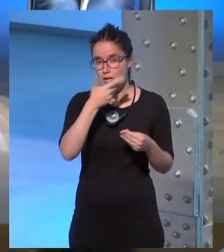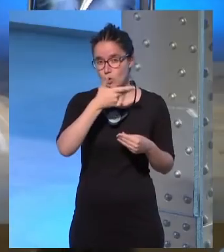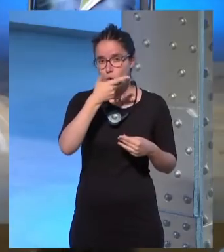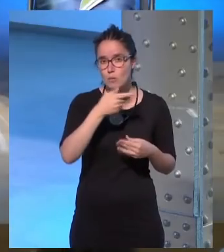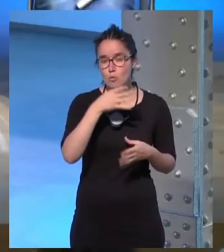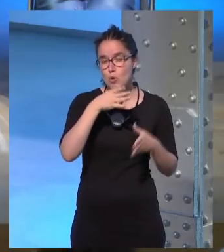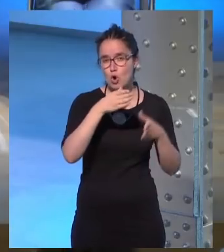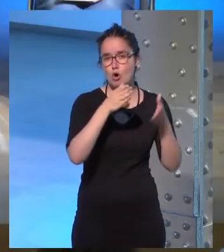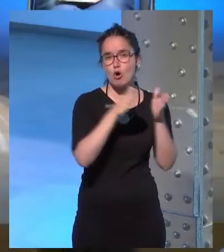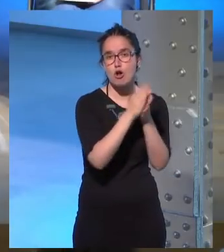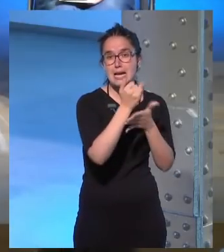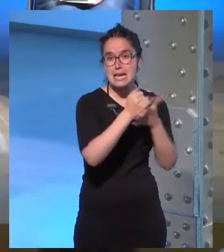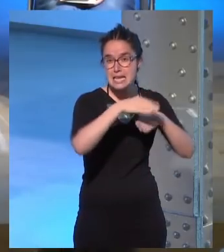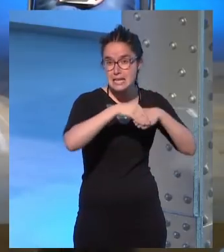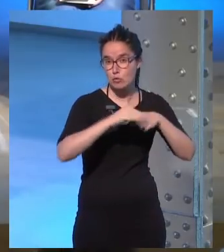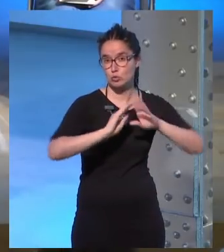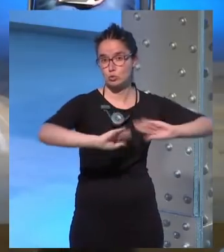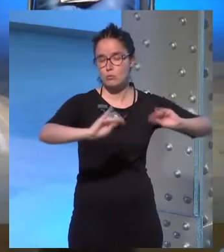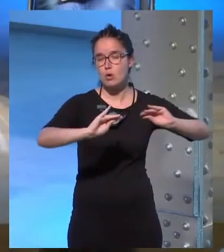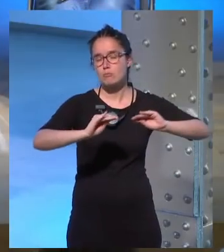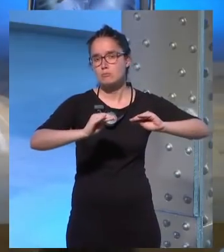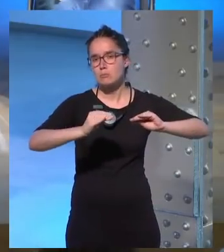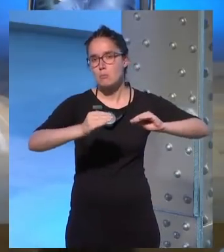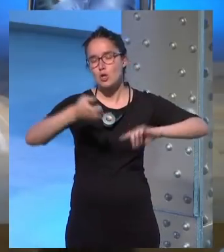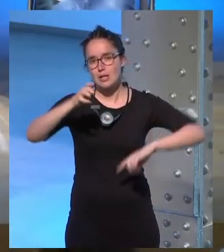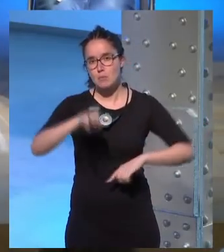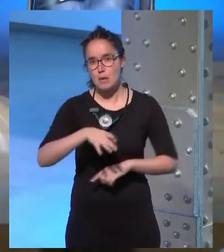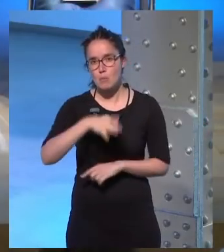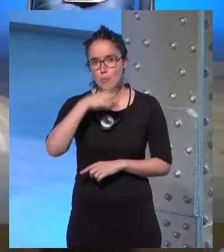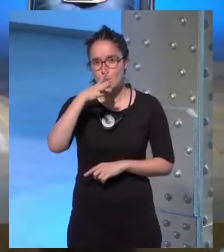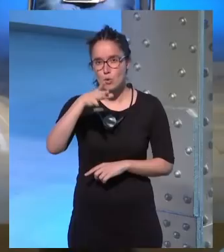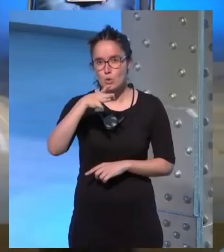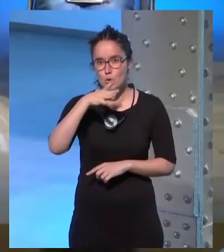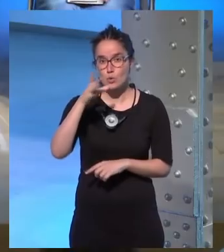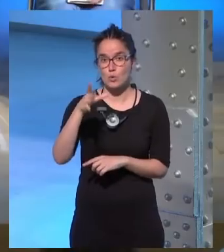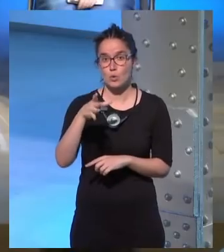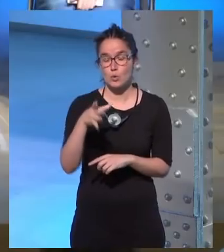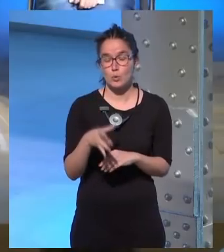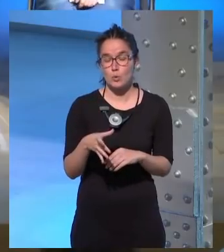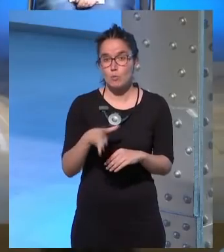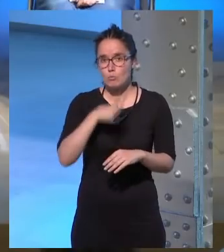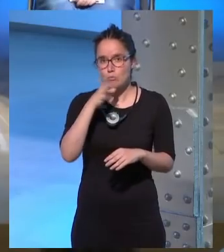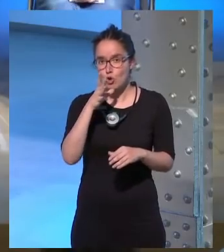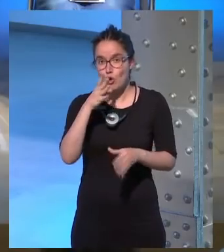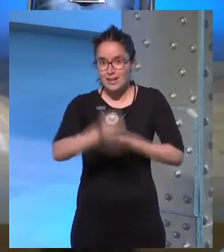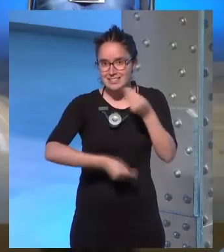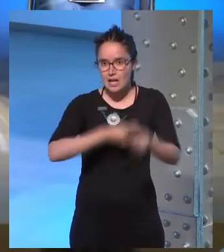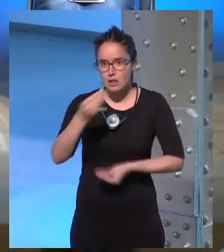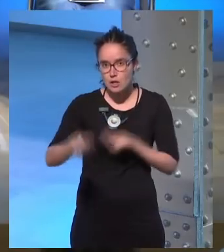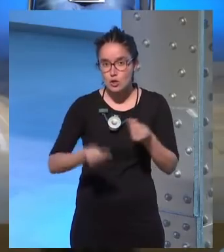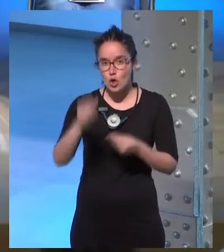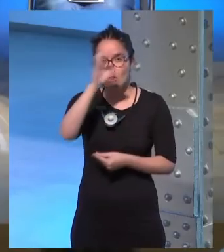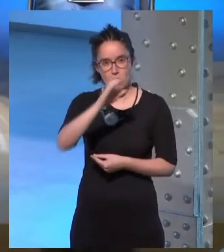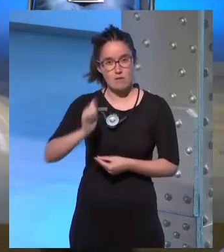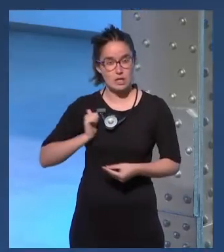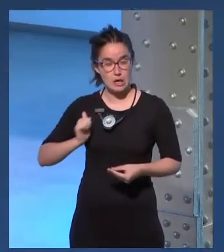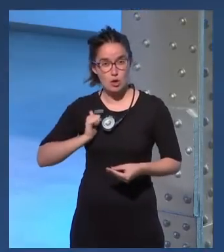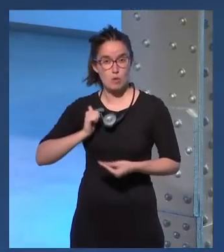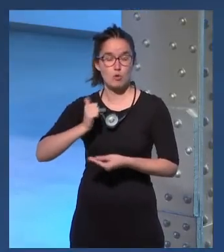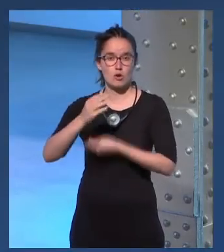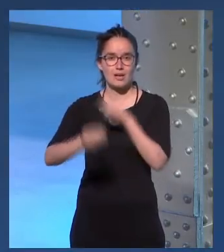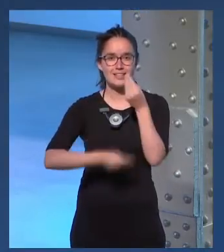this movement. Many of us know her through her essays, and many more know her by what